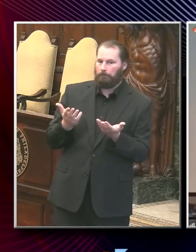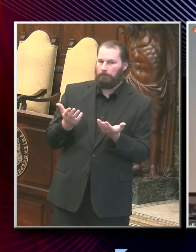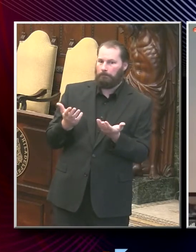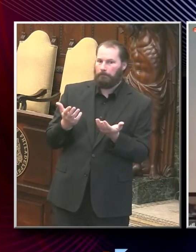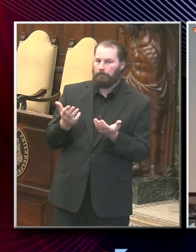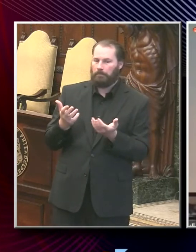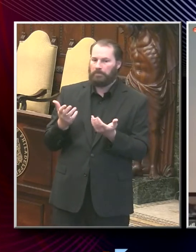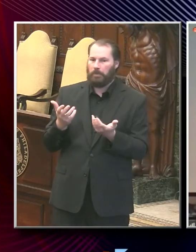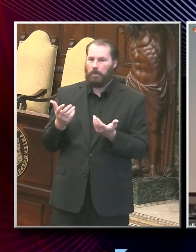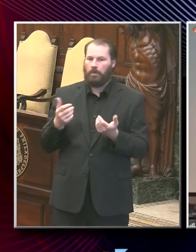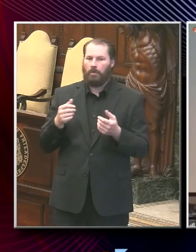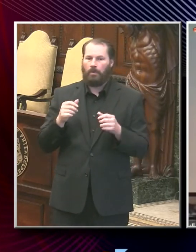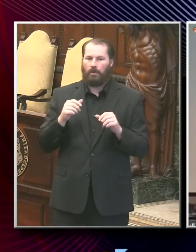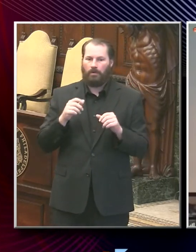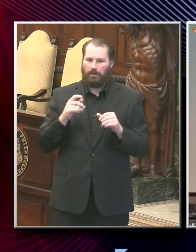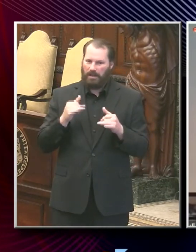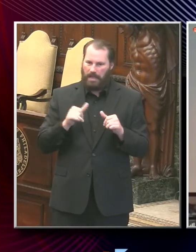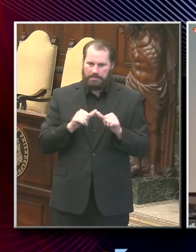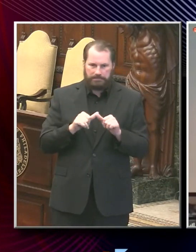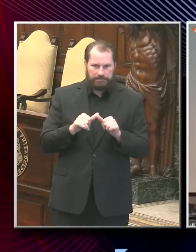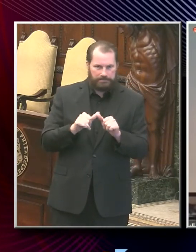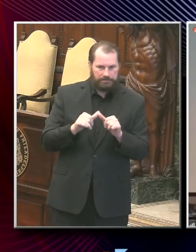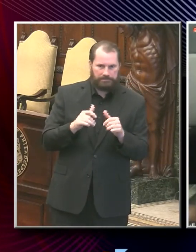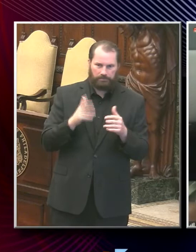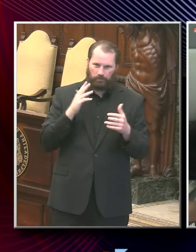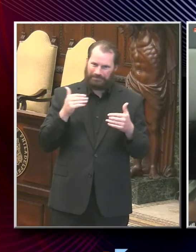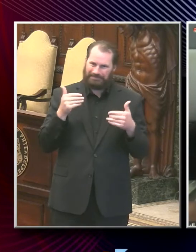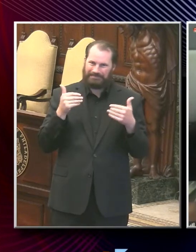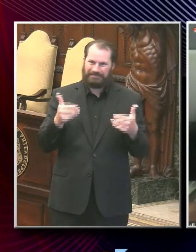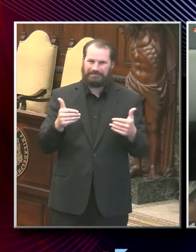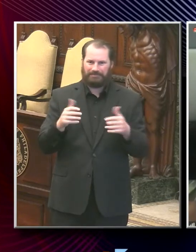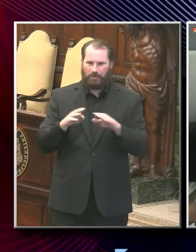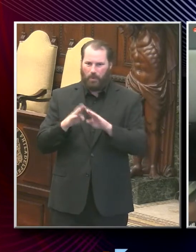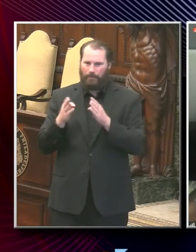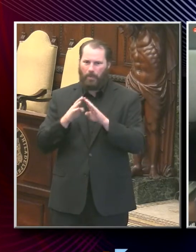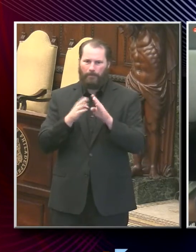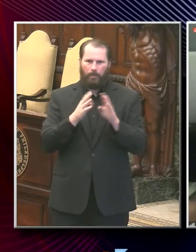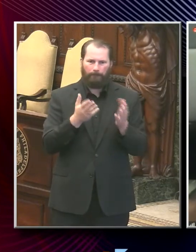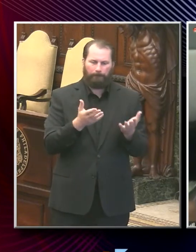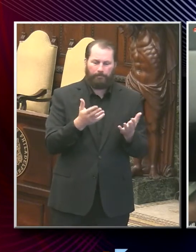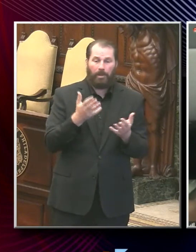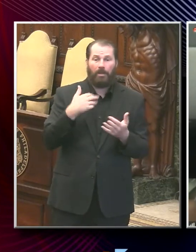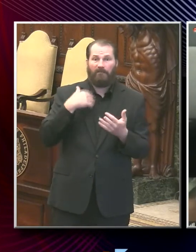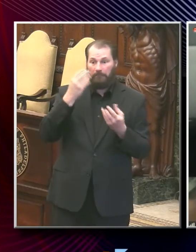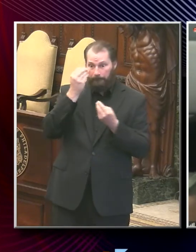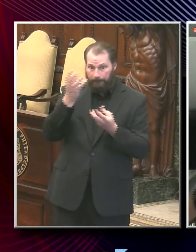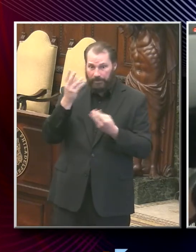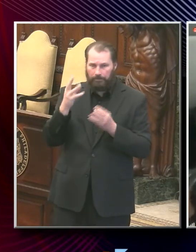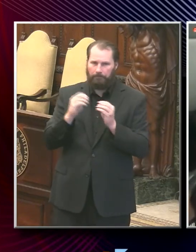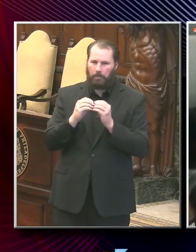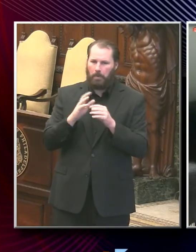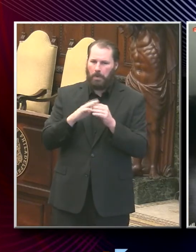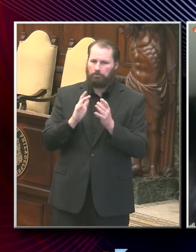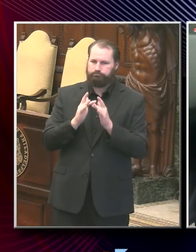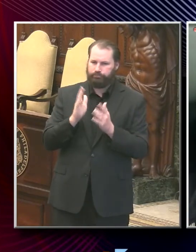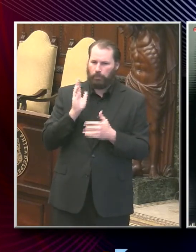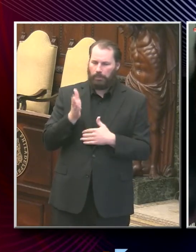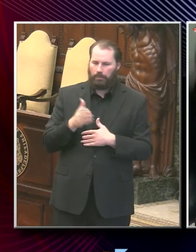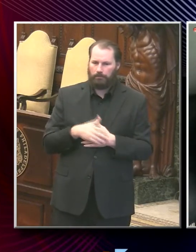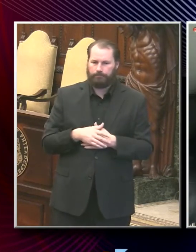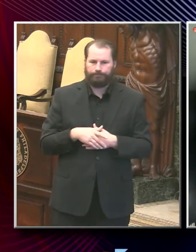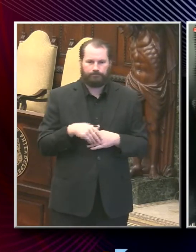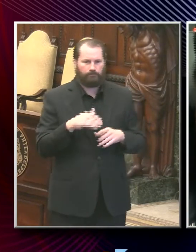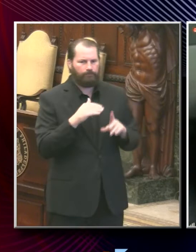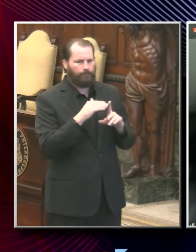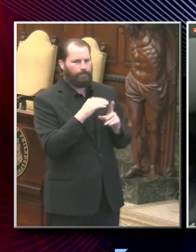should have additional measures in place shortly. Okay, awesome. And Brian, since I have you on here, revenue is down in every major tax